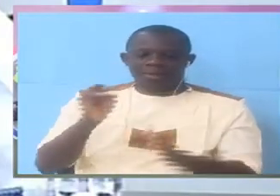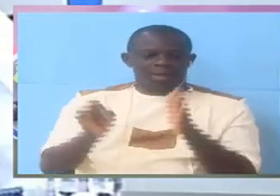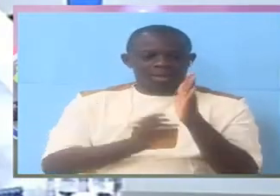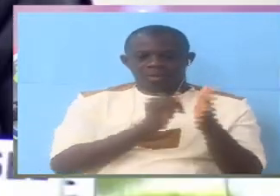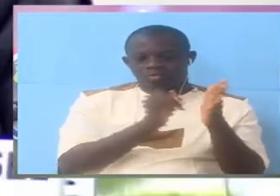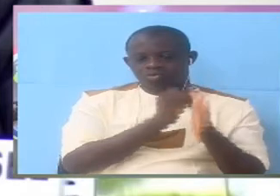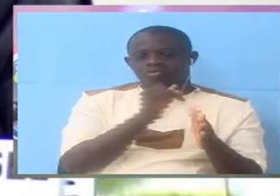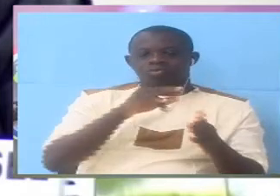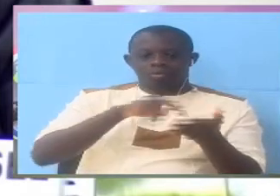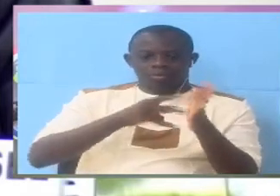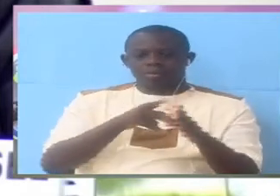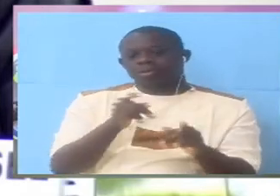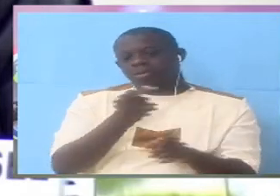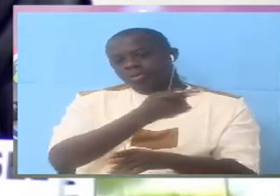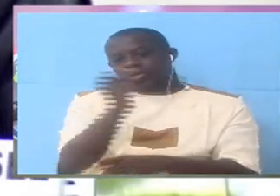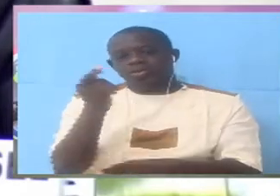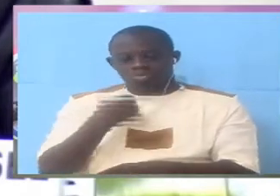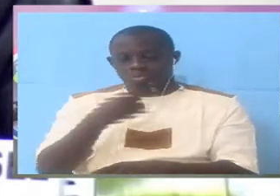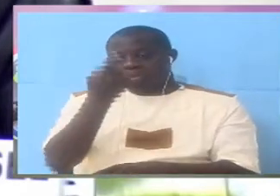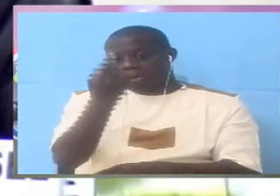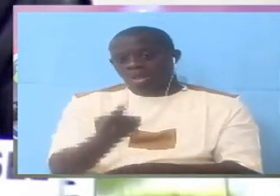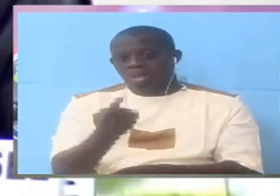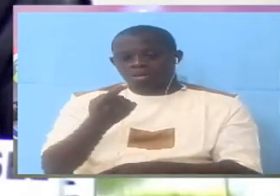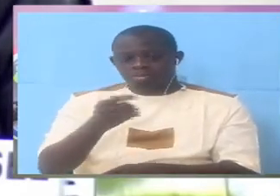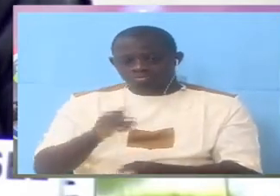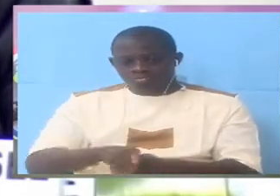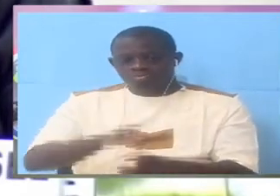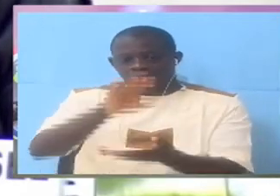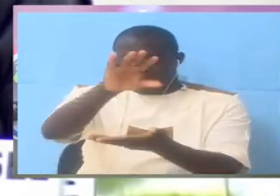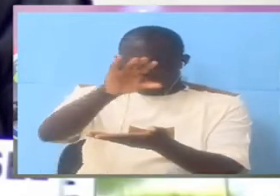So these people were just collected, taken